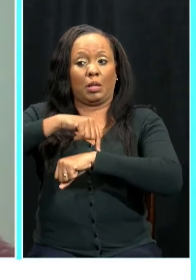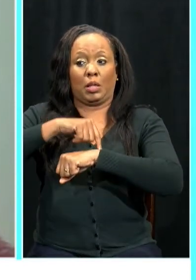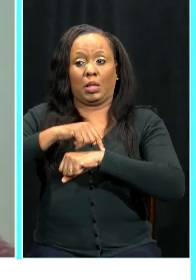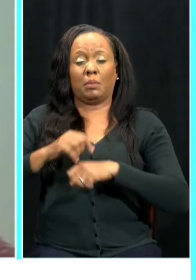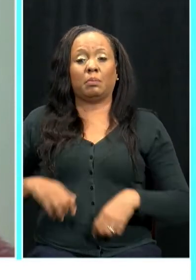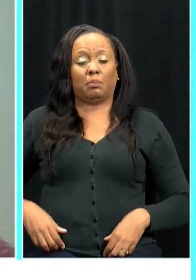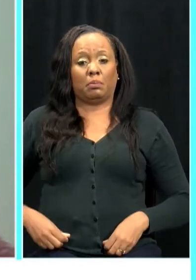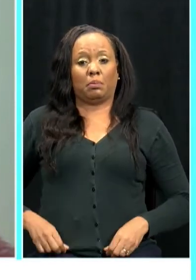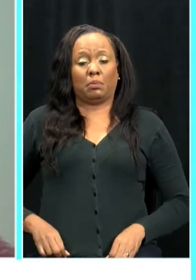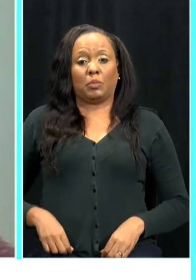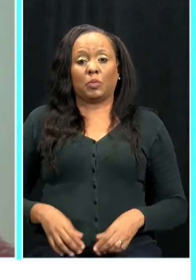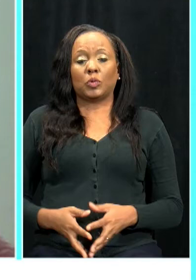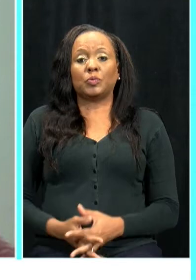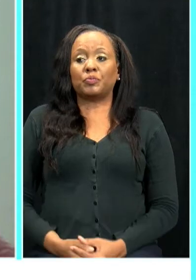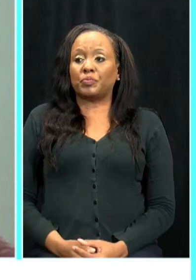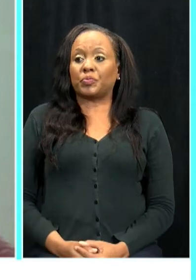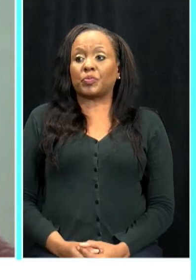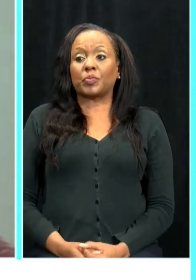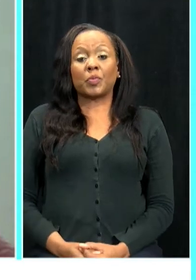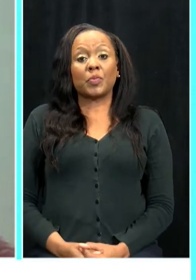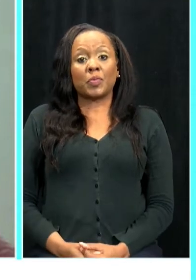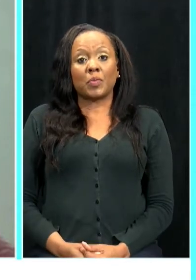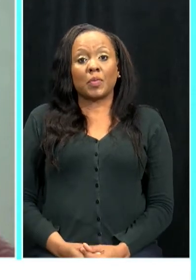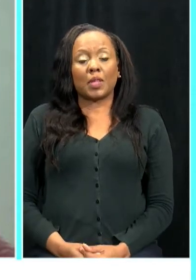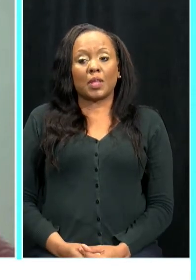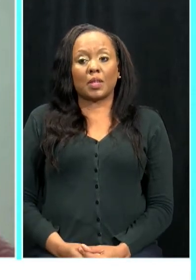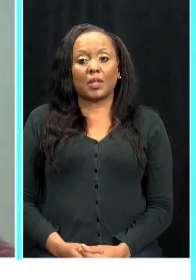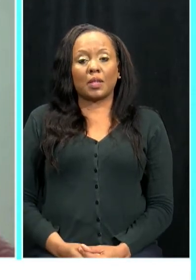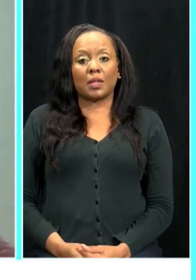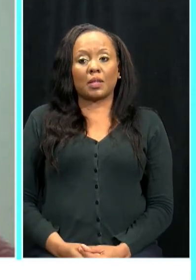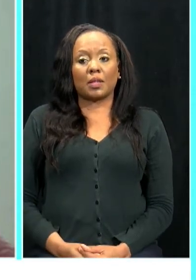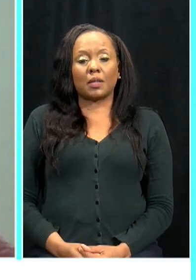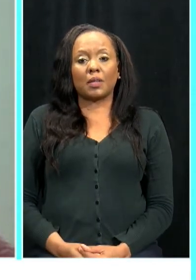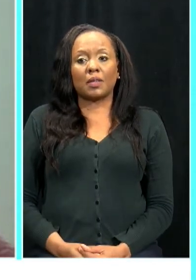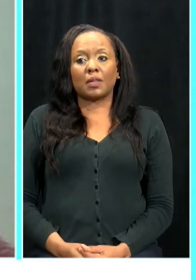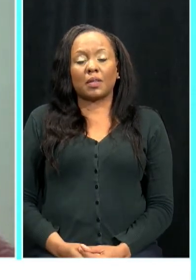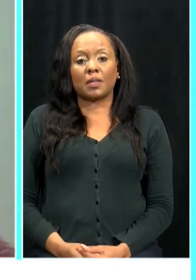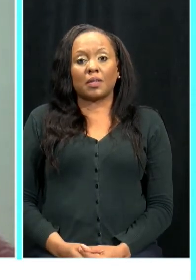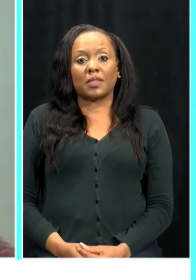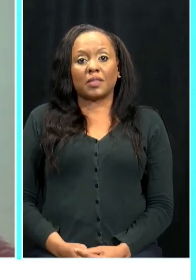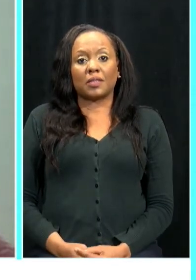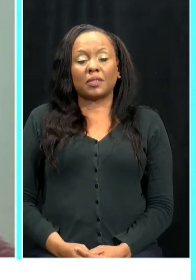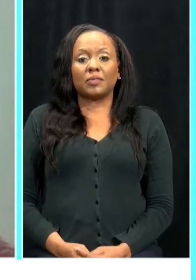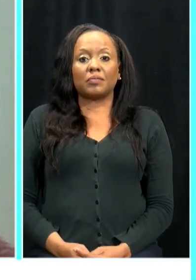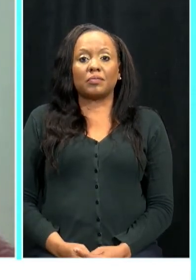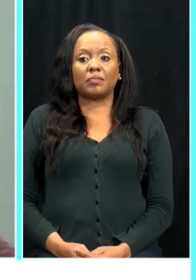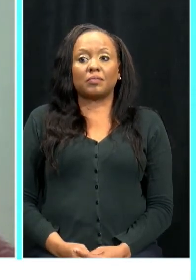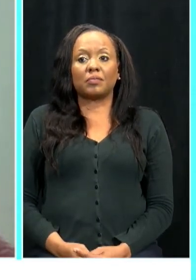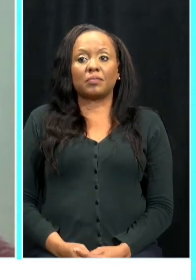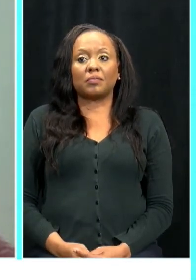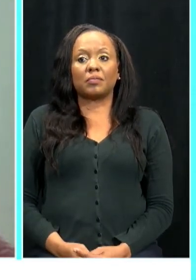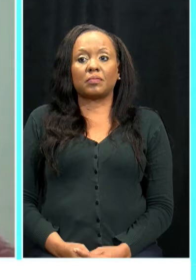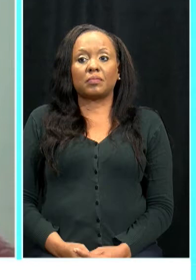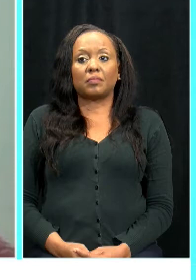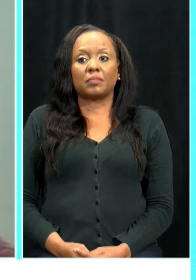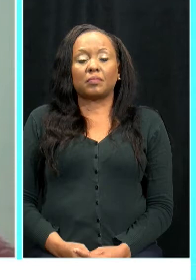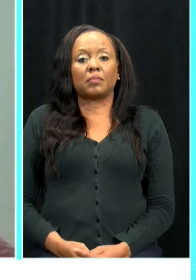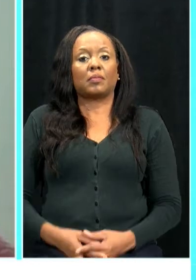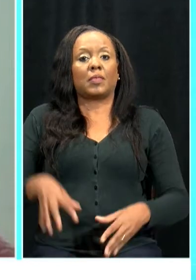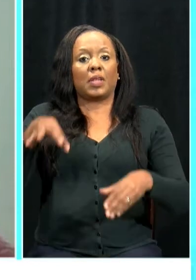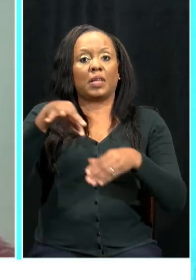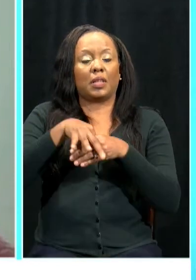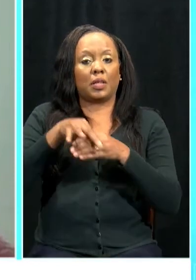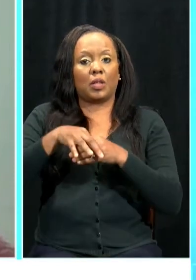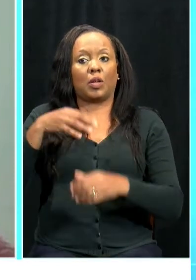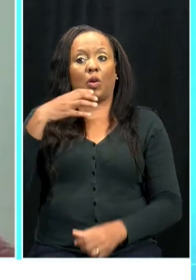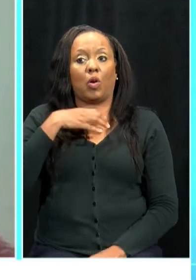COVID-19 environment. And if you look at what both the Electoral and Boundaries Commission has said, and